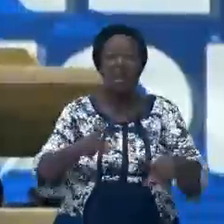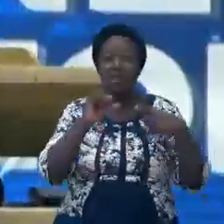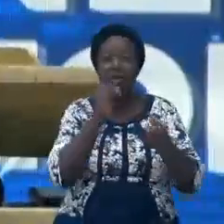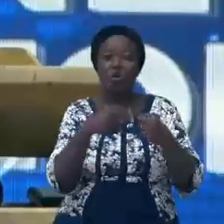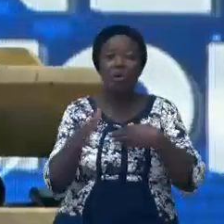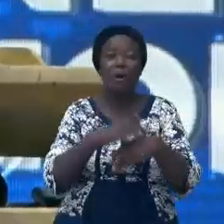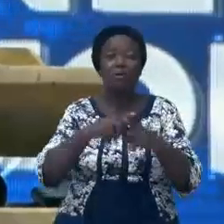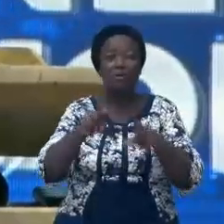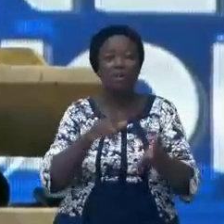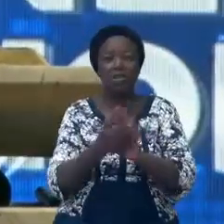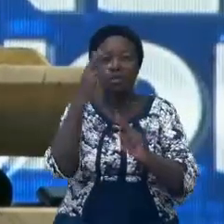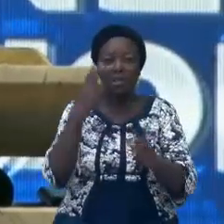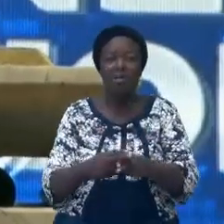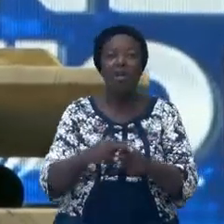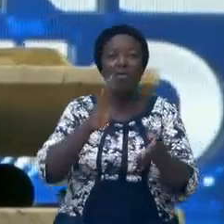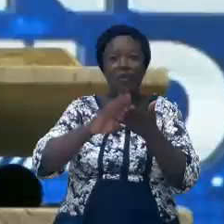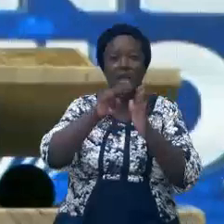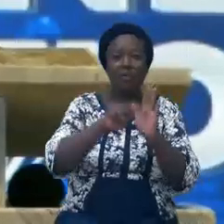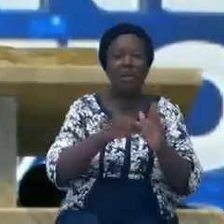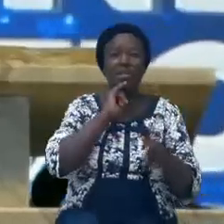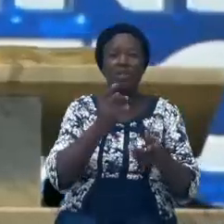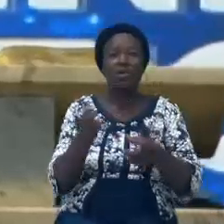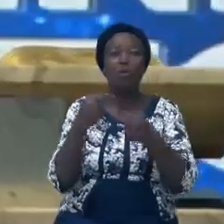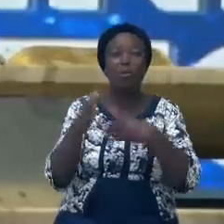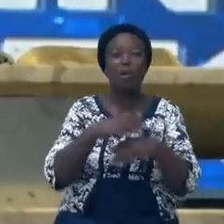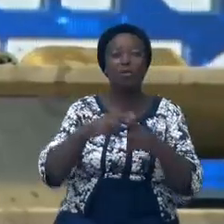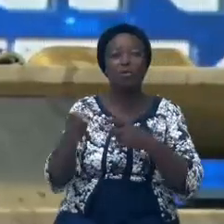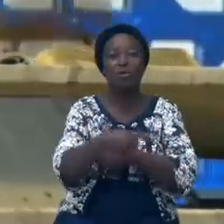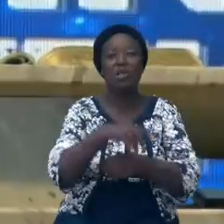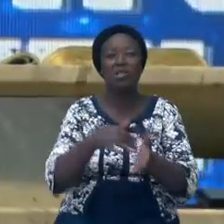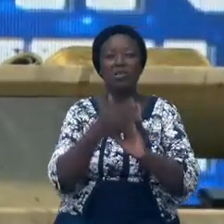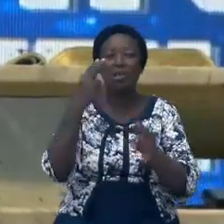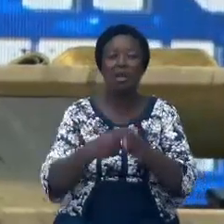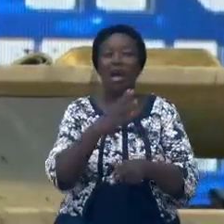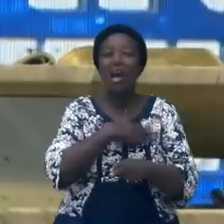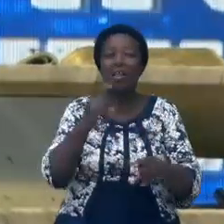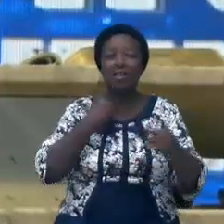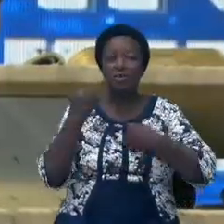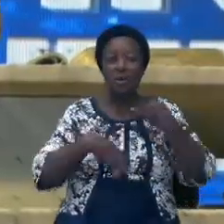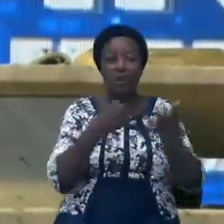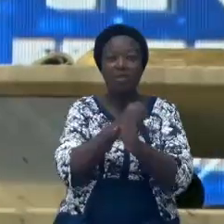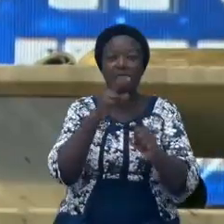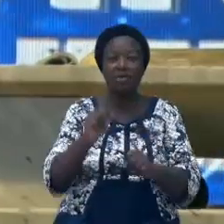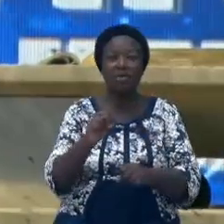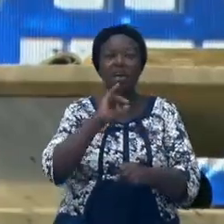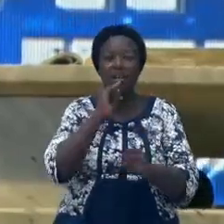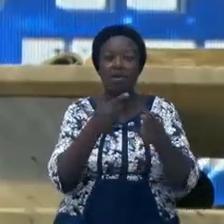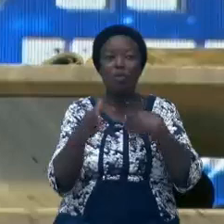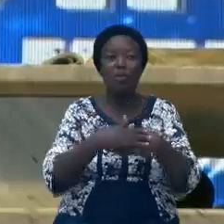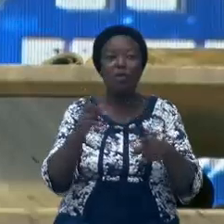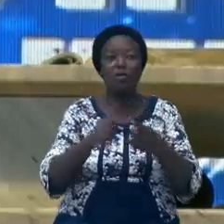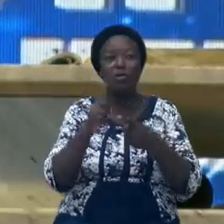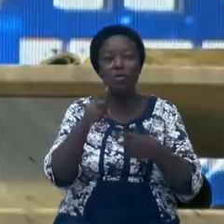back to you today. Life is coming back today. Forgiveness is coming back today. And